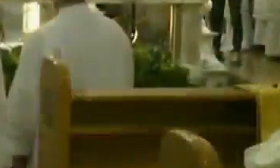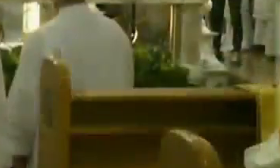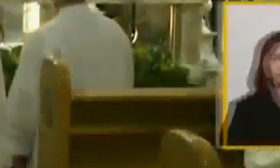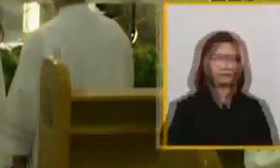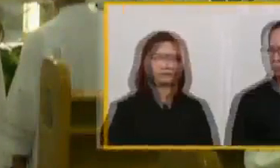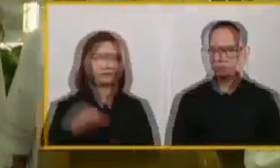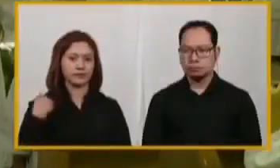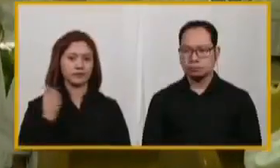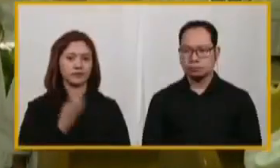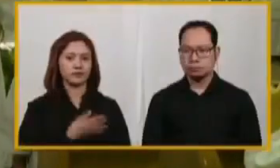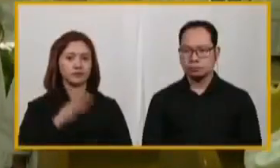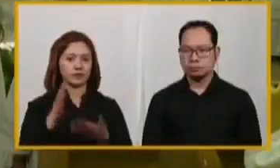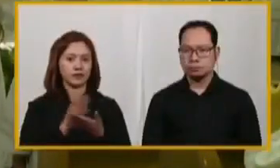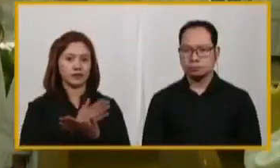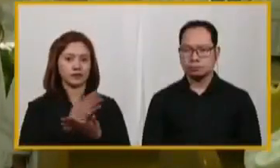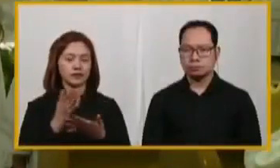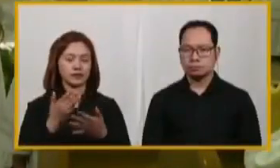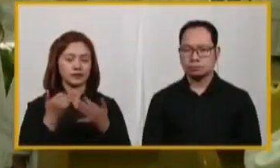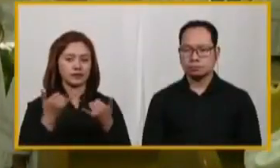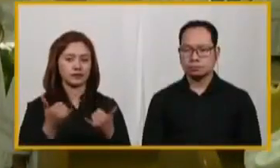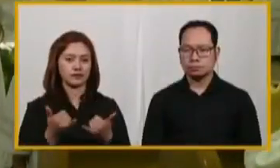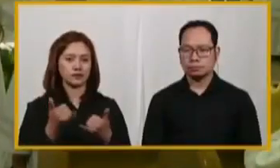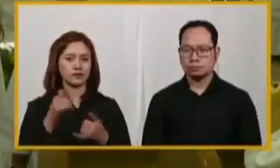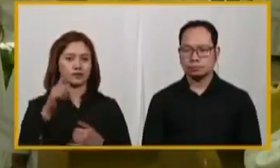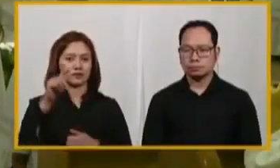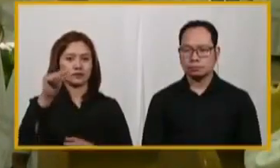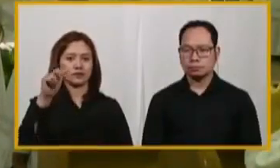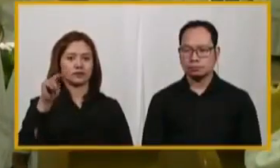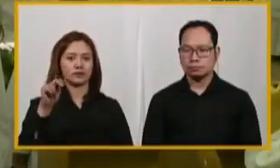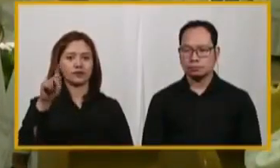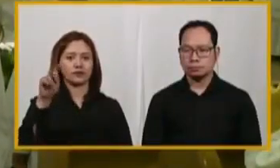We will now sing the Tantum Ergo, Let Us All Kneel.